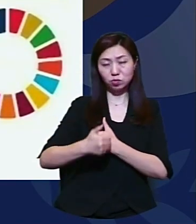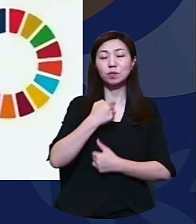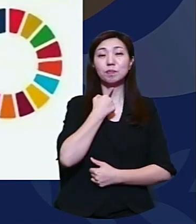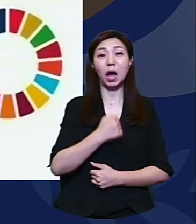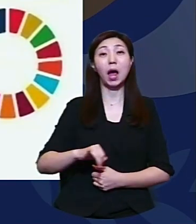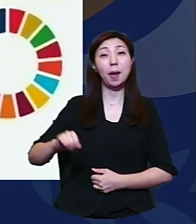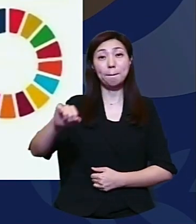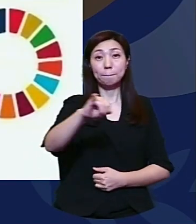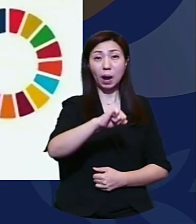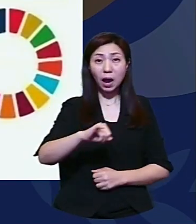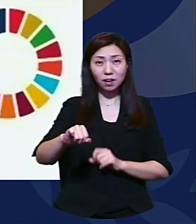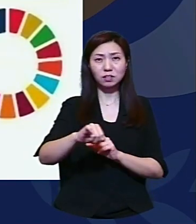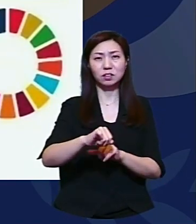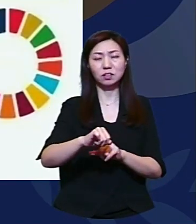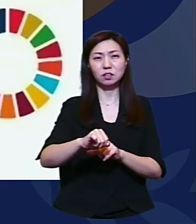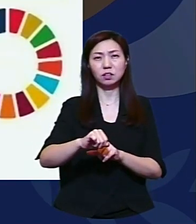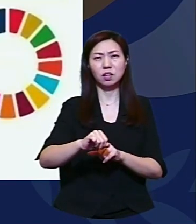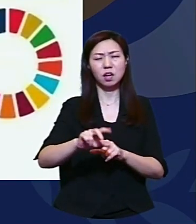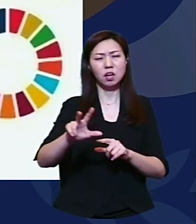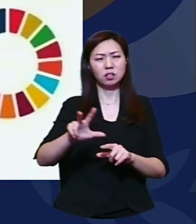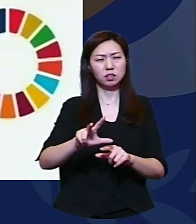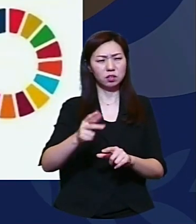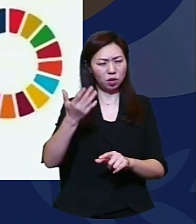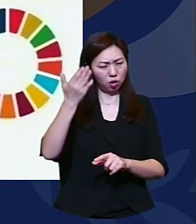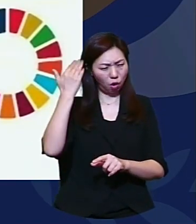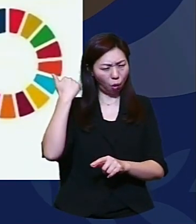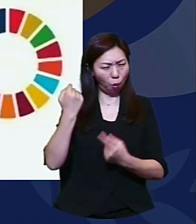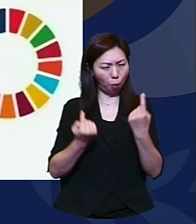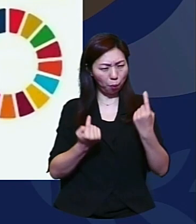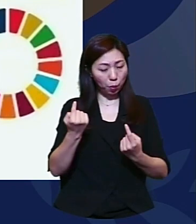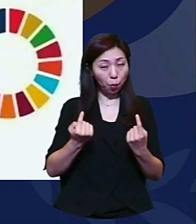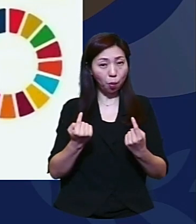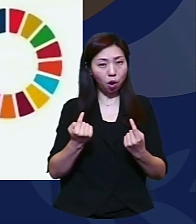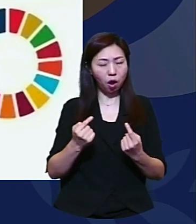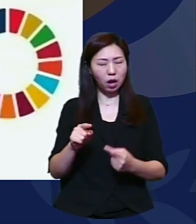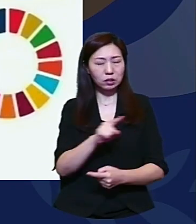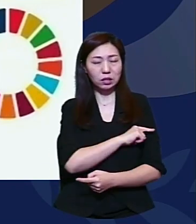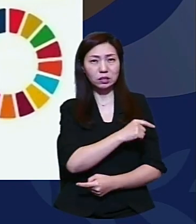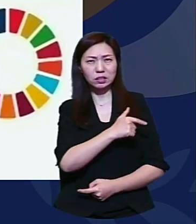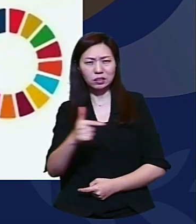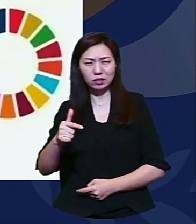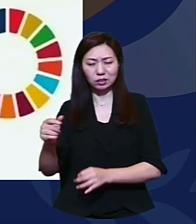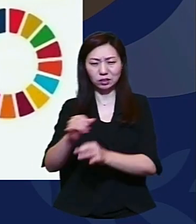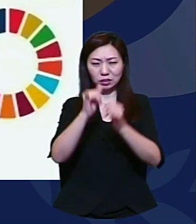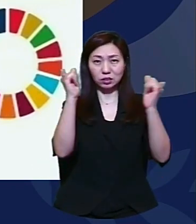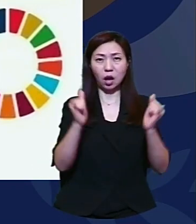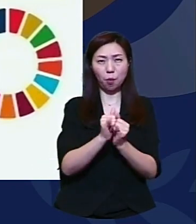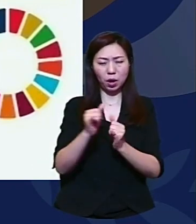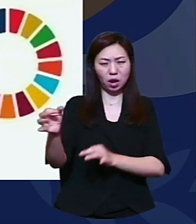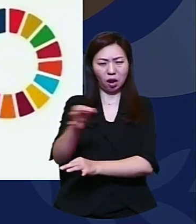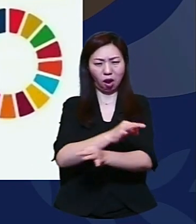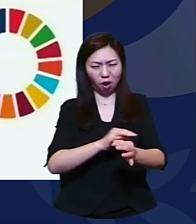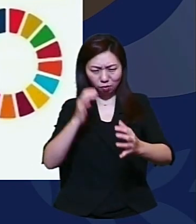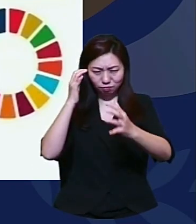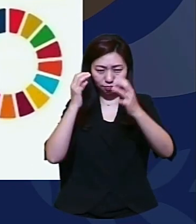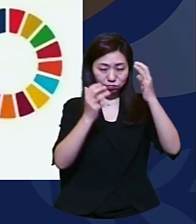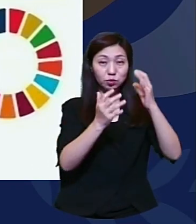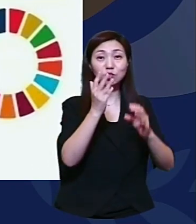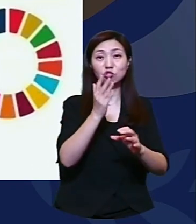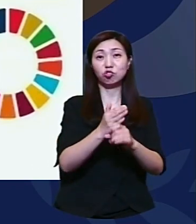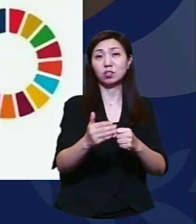on a scale far beyond anything that we've ever faced, it's really about, how can we leverage